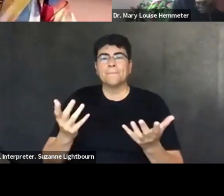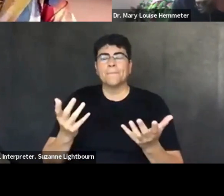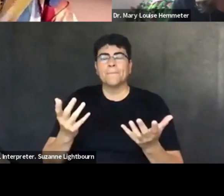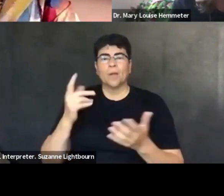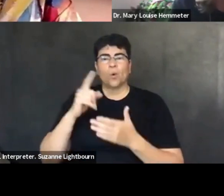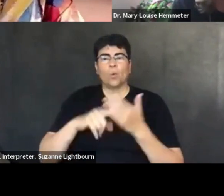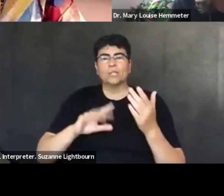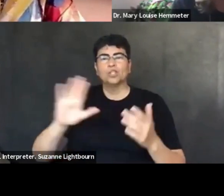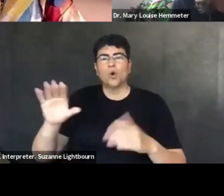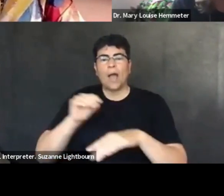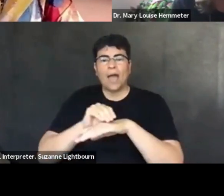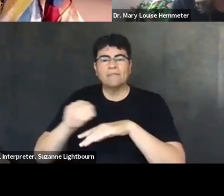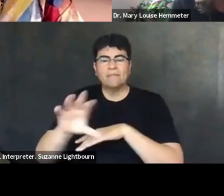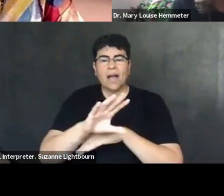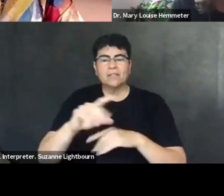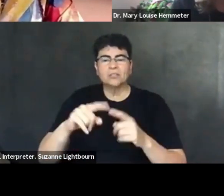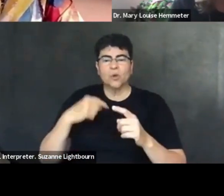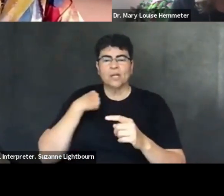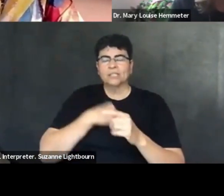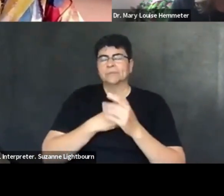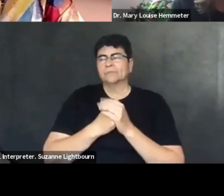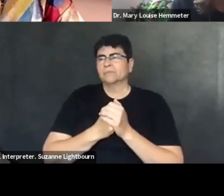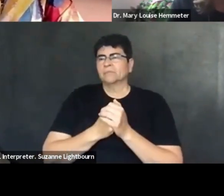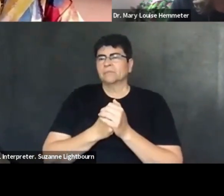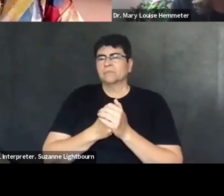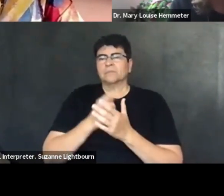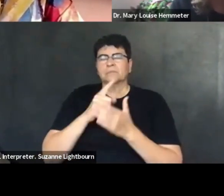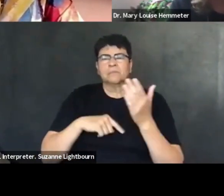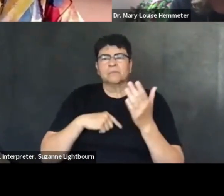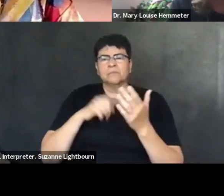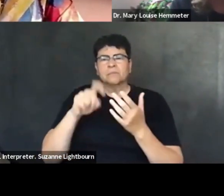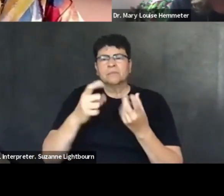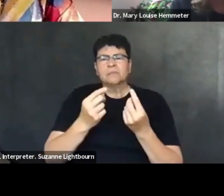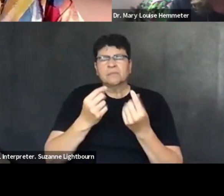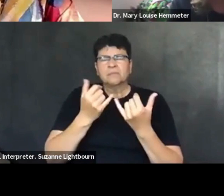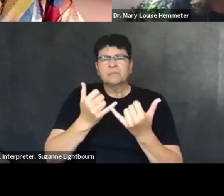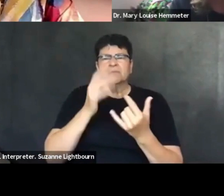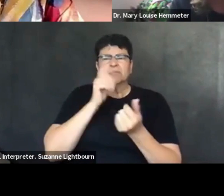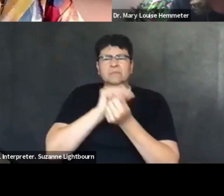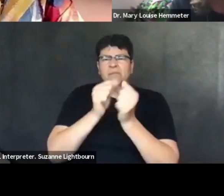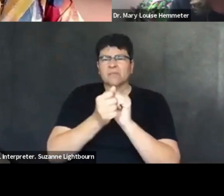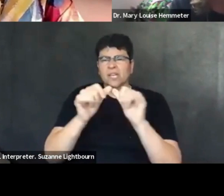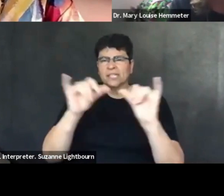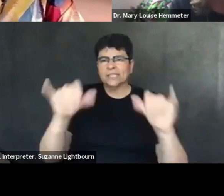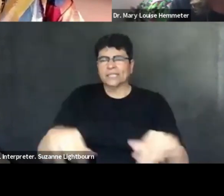what's your advice to us? What do we need to do now that will change this system?